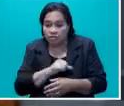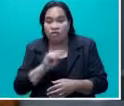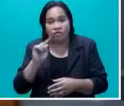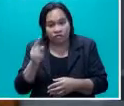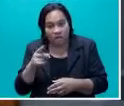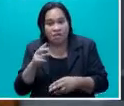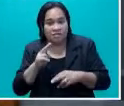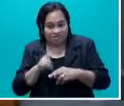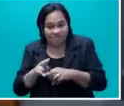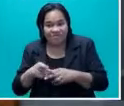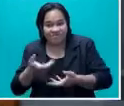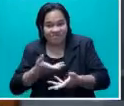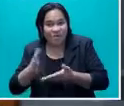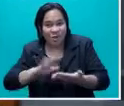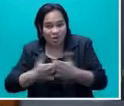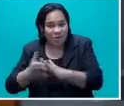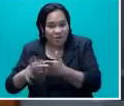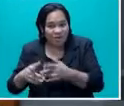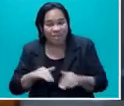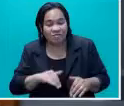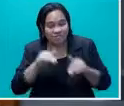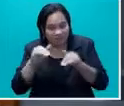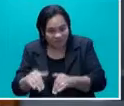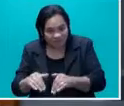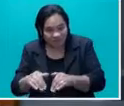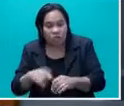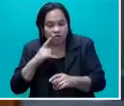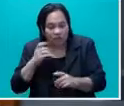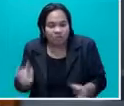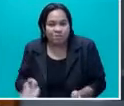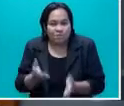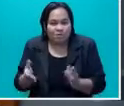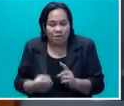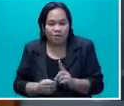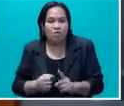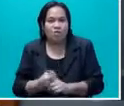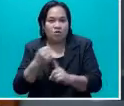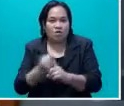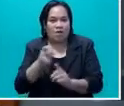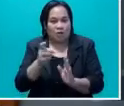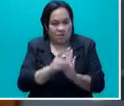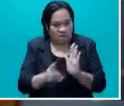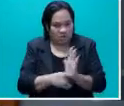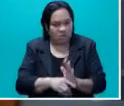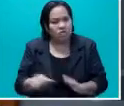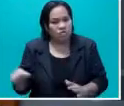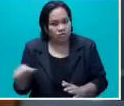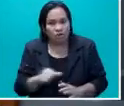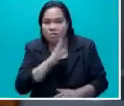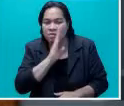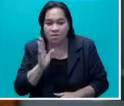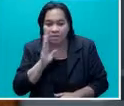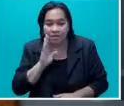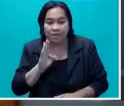that opportunity to participate in nurturing and promoting our democracy. Honorable Speaker, for example, let